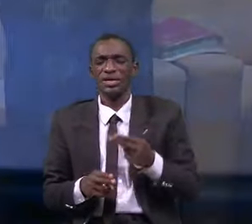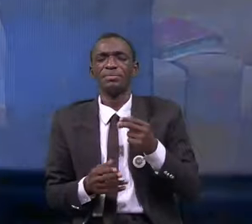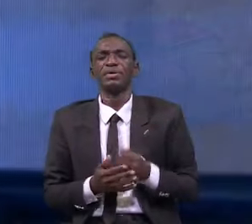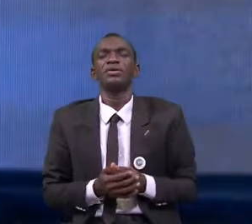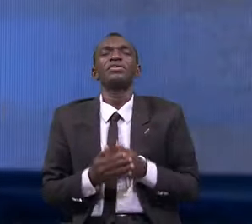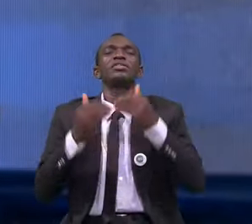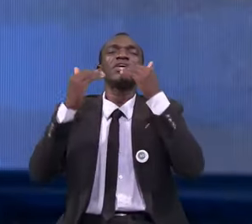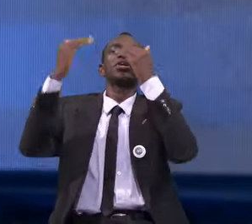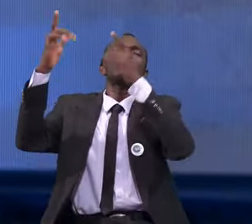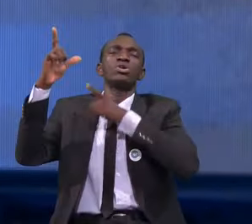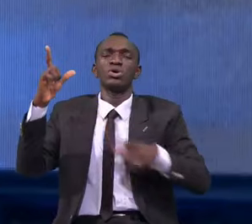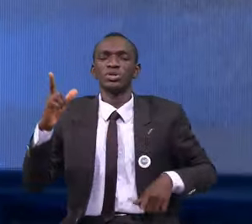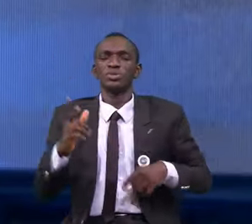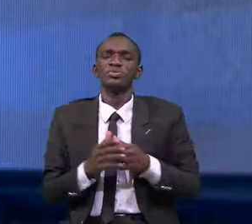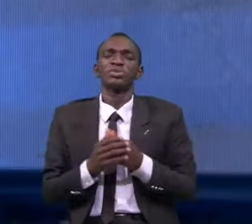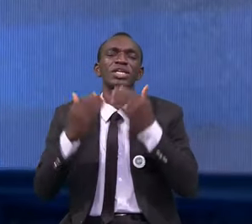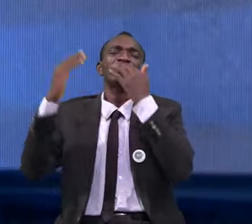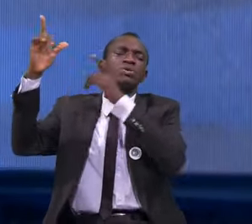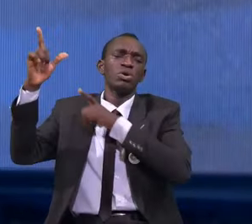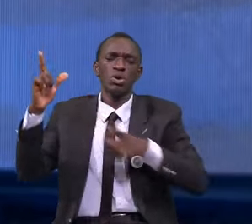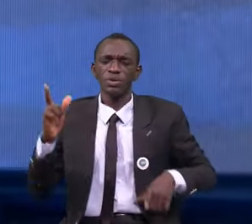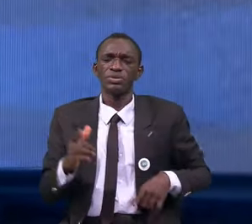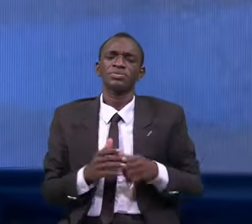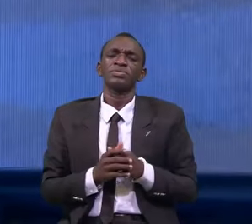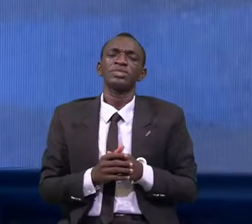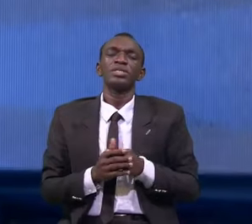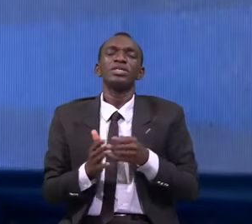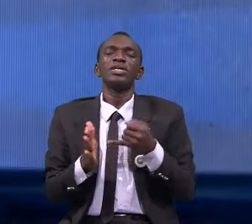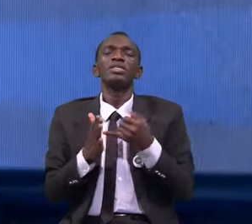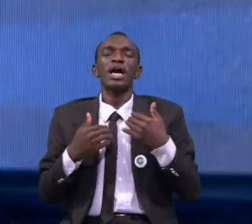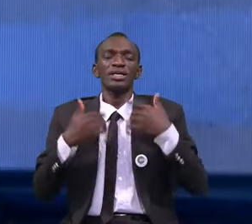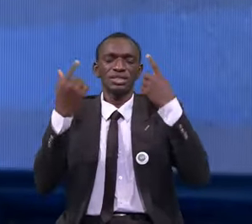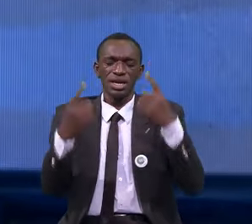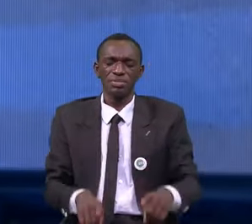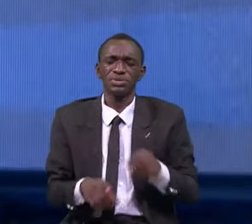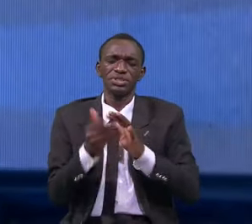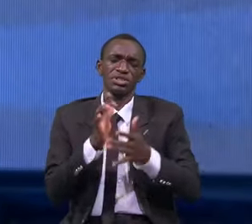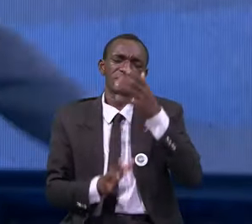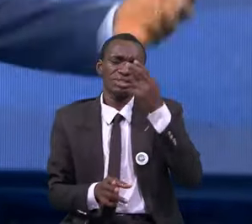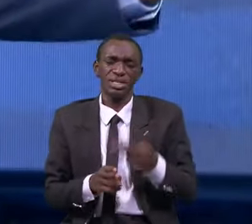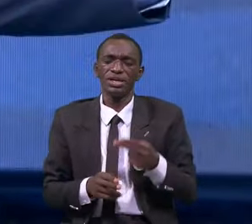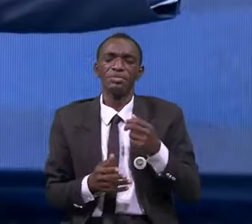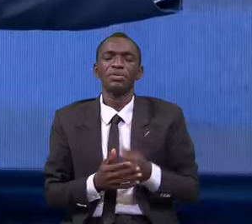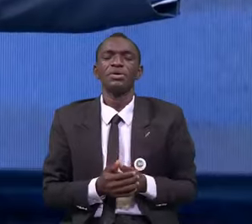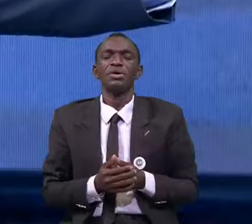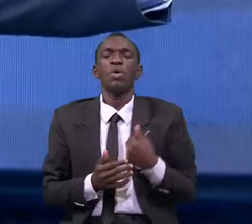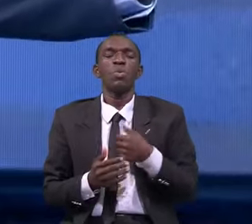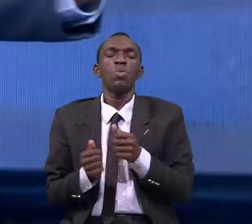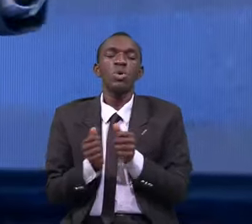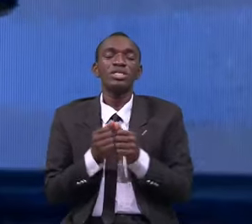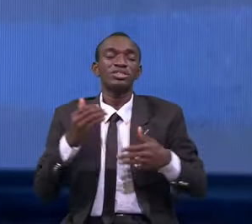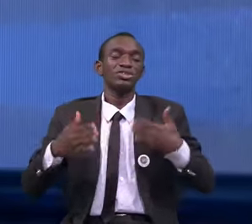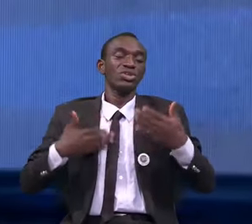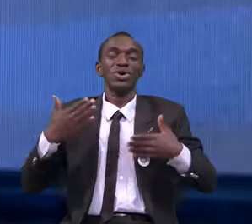Thank you, Lord. Thank you, Lord. It is done. With joy